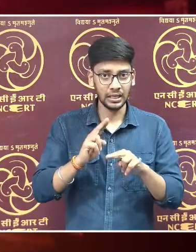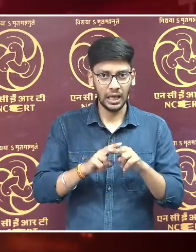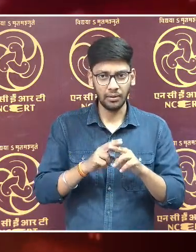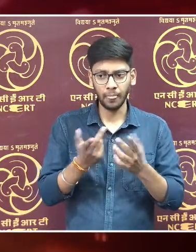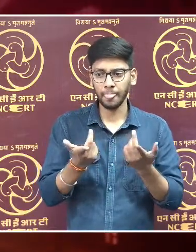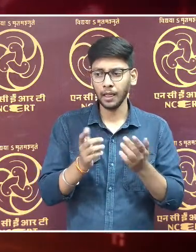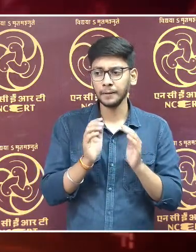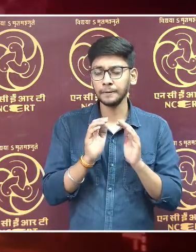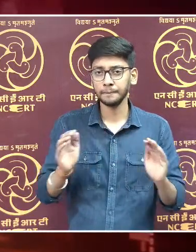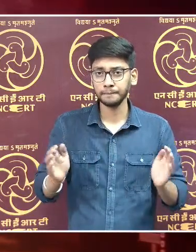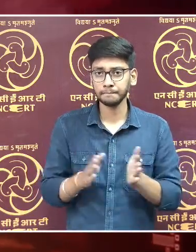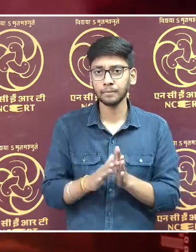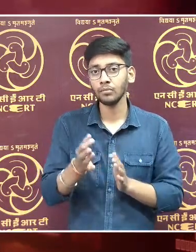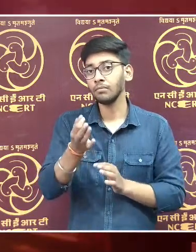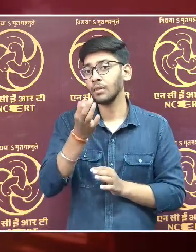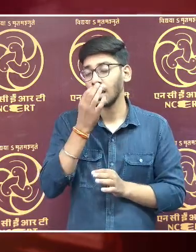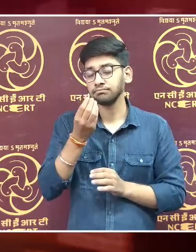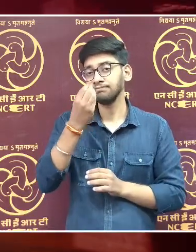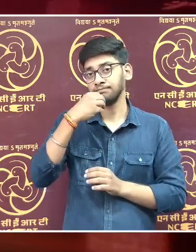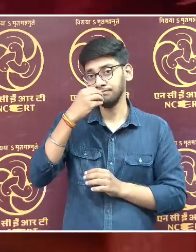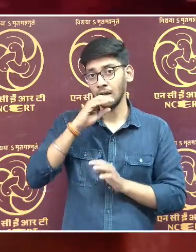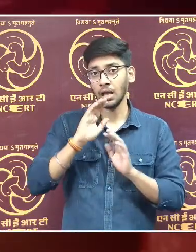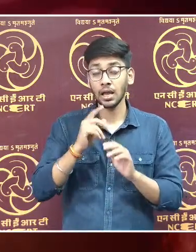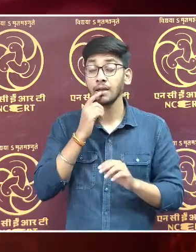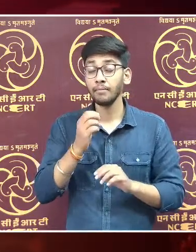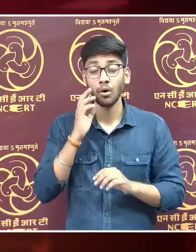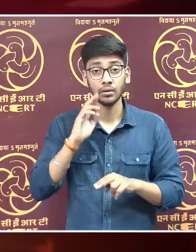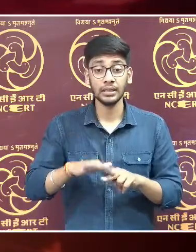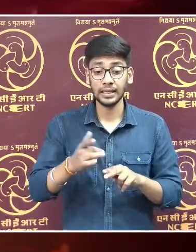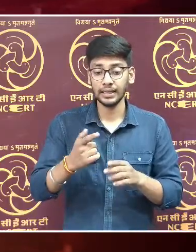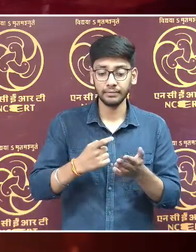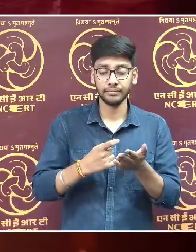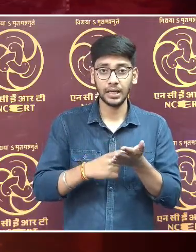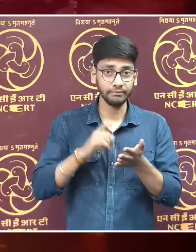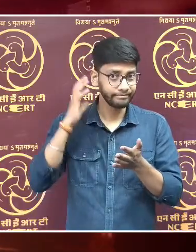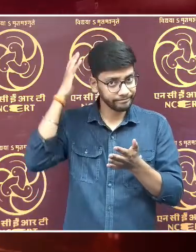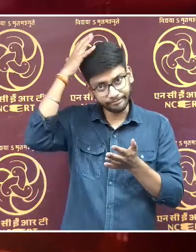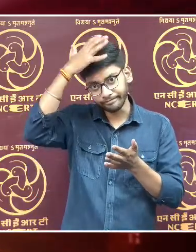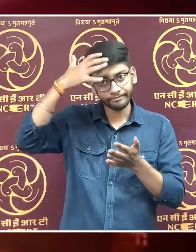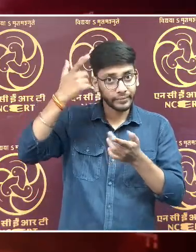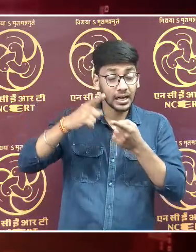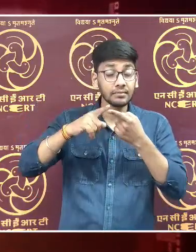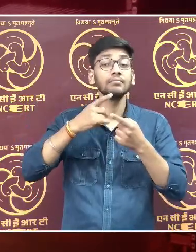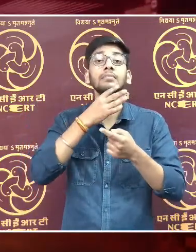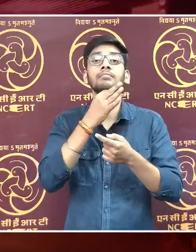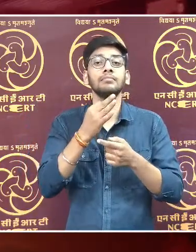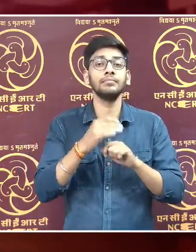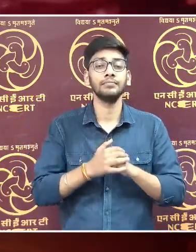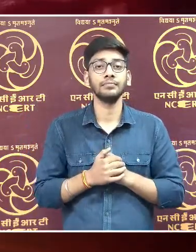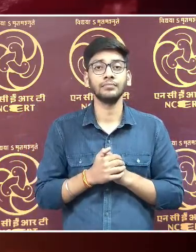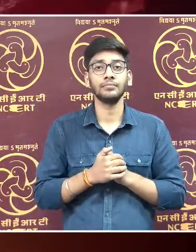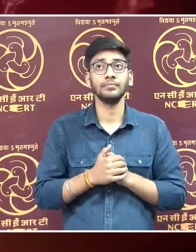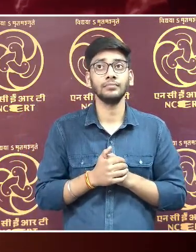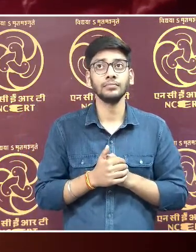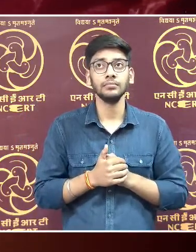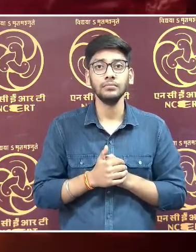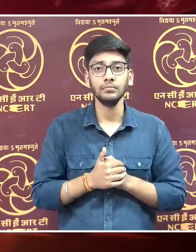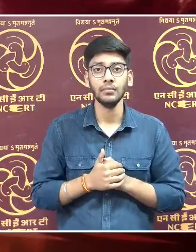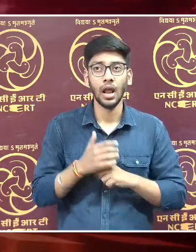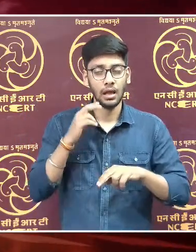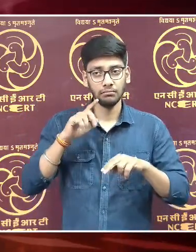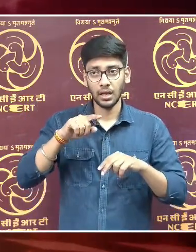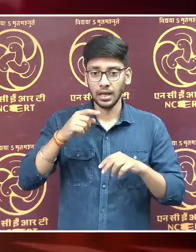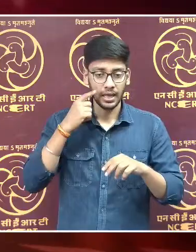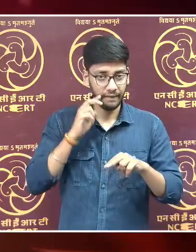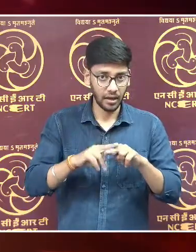actually taken the medicines or not. Okay. So this oral rehabilitation is like we have to. The child is, after fitting a